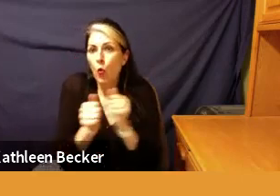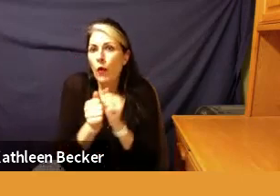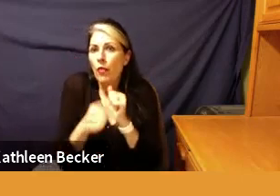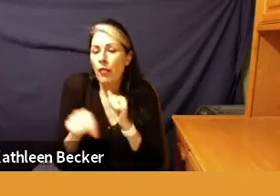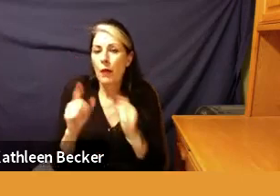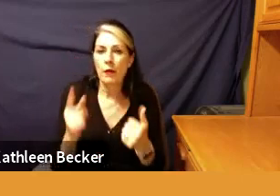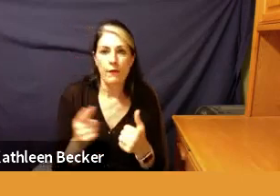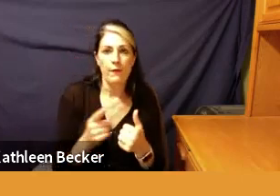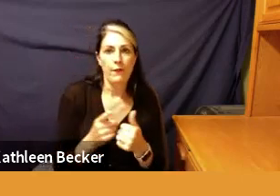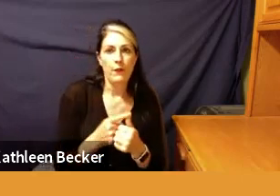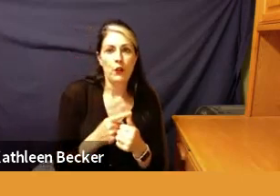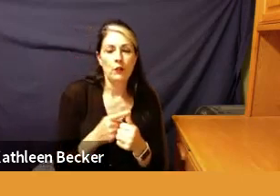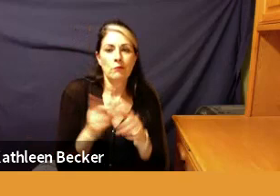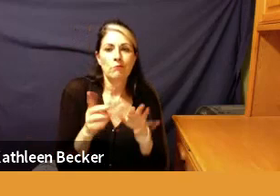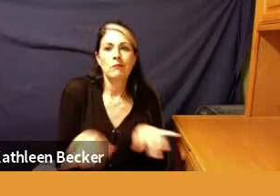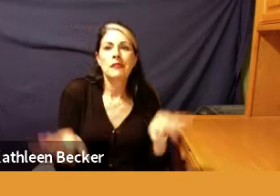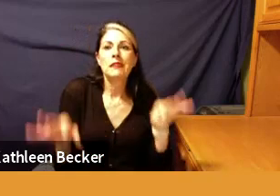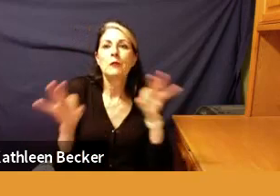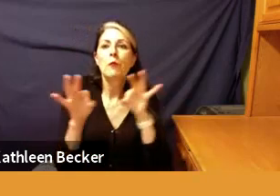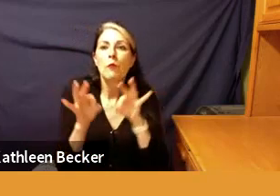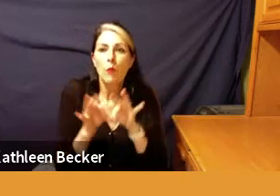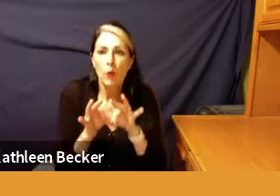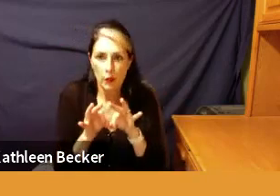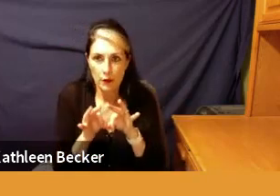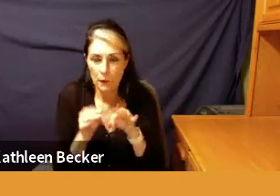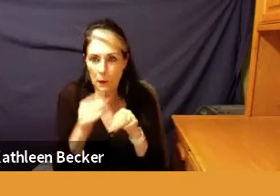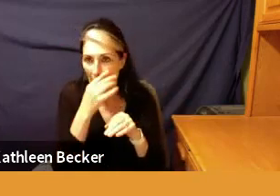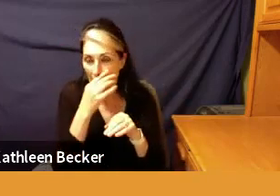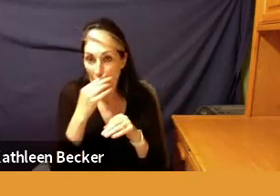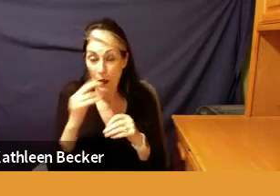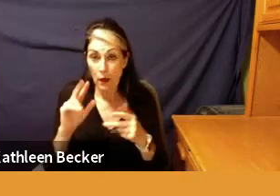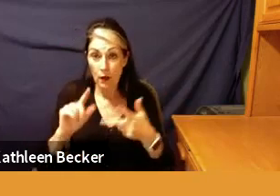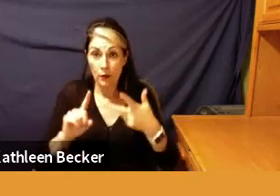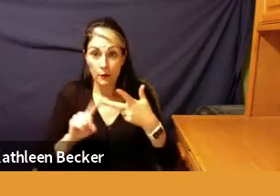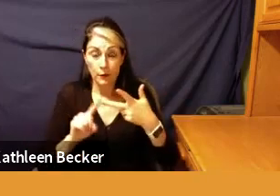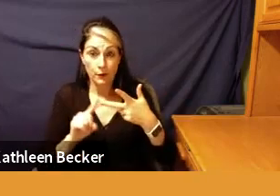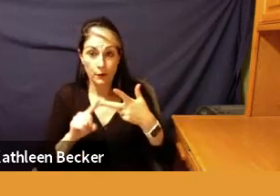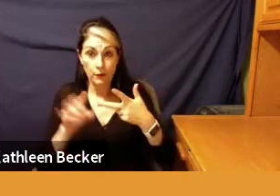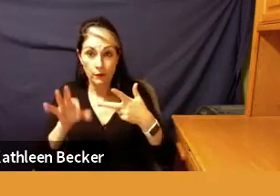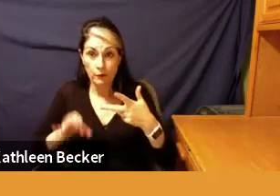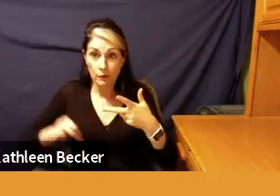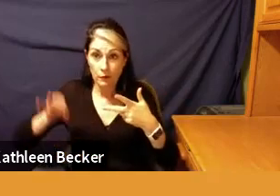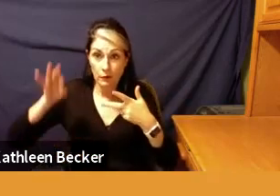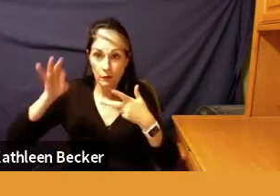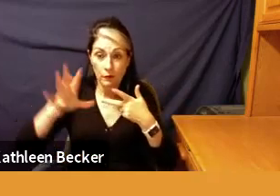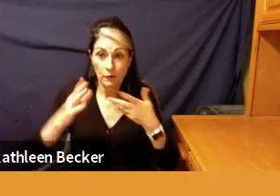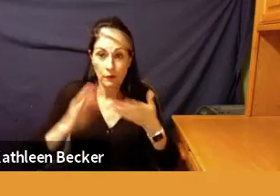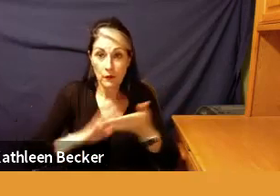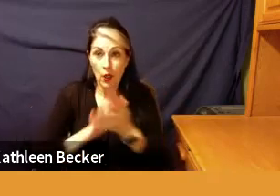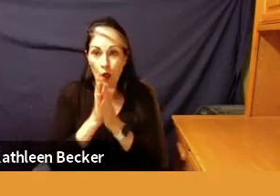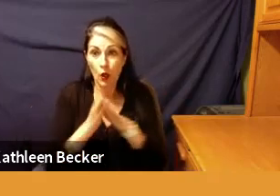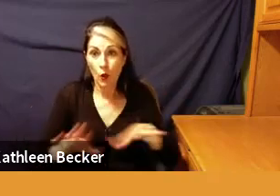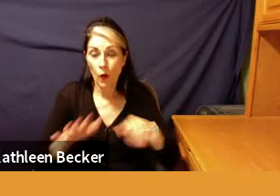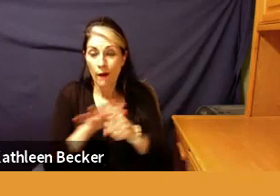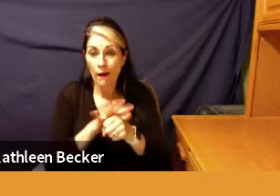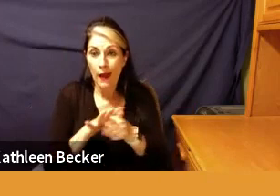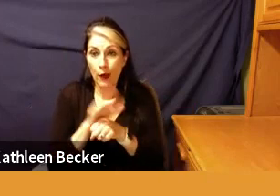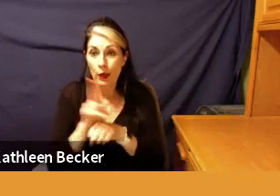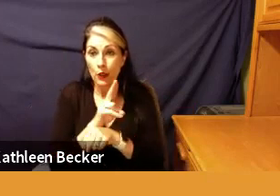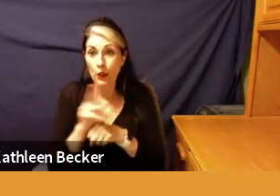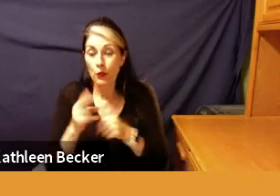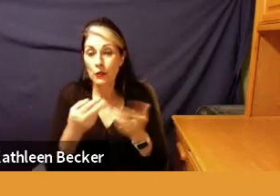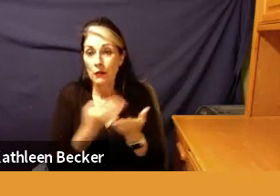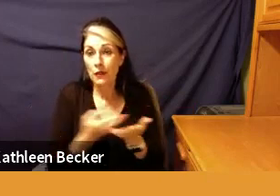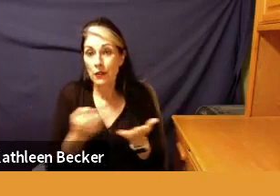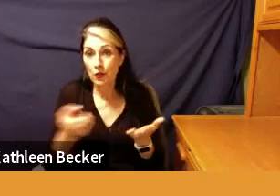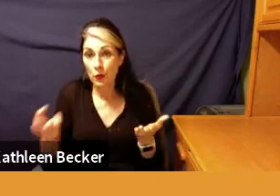first is important. The third tip I have is just a quiet area for them to use this